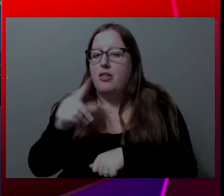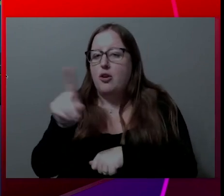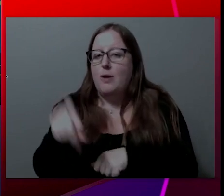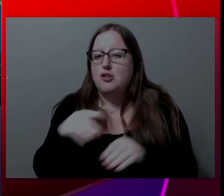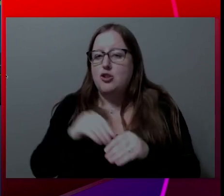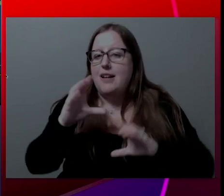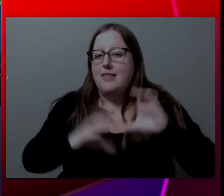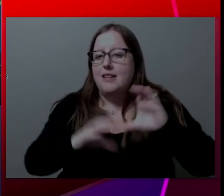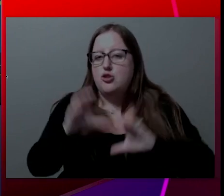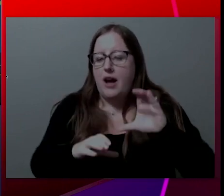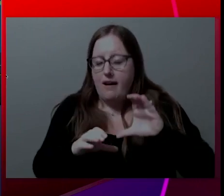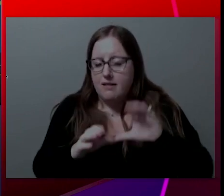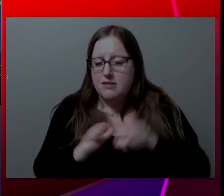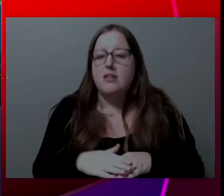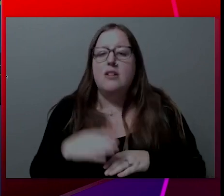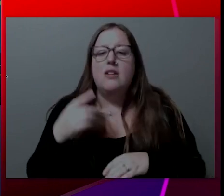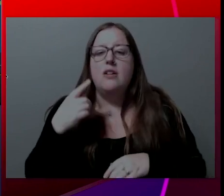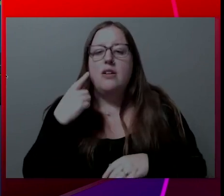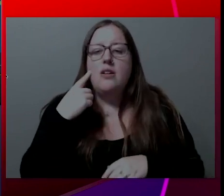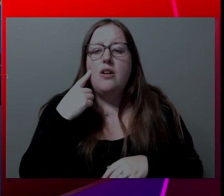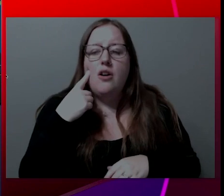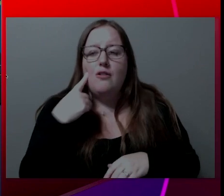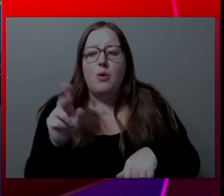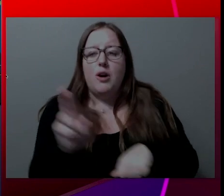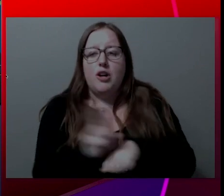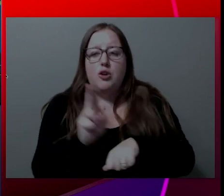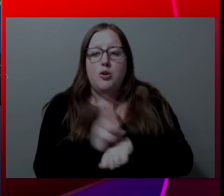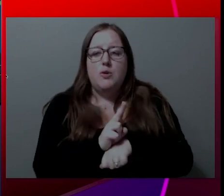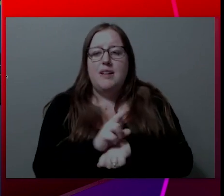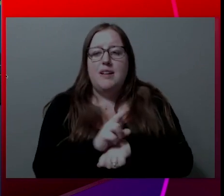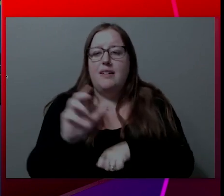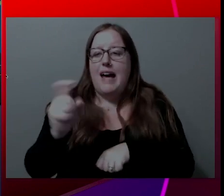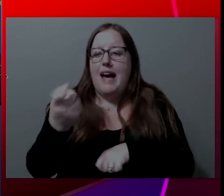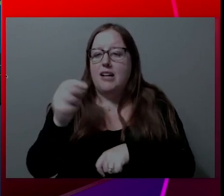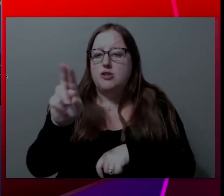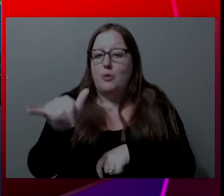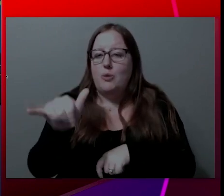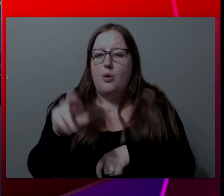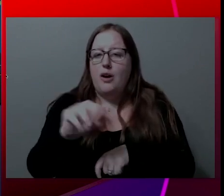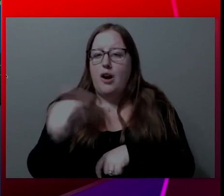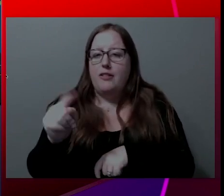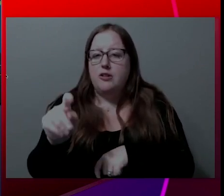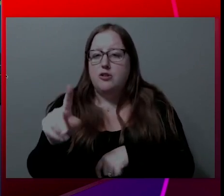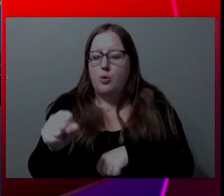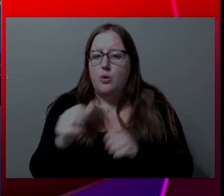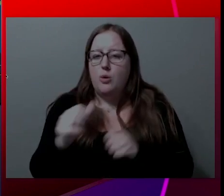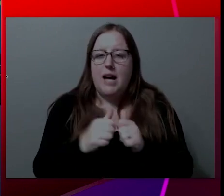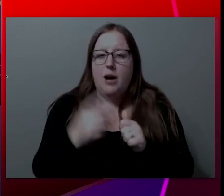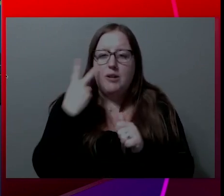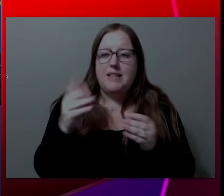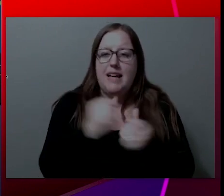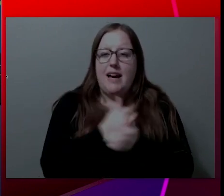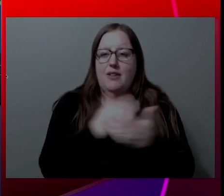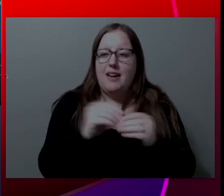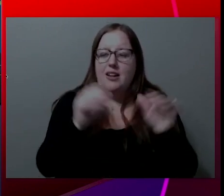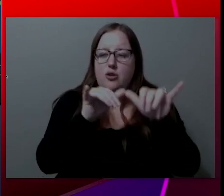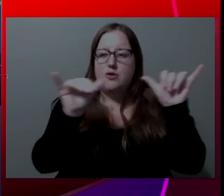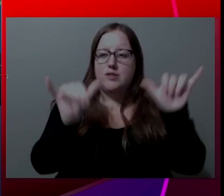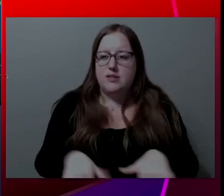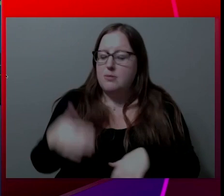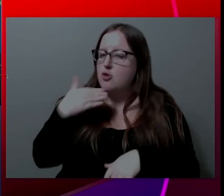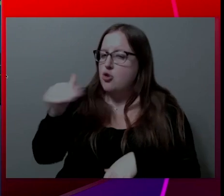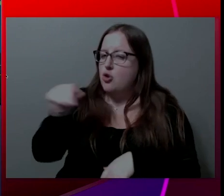asking, I think about observability. Are you using AWS X-Ray or any other tools? Like, how are you keeping track of everything inside your system? Fantastic